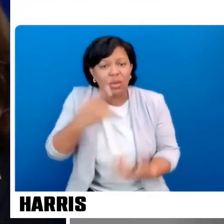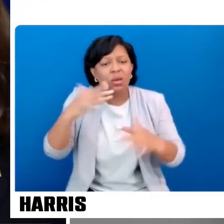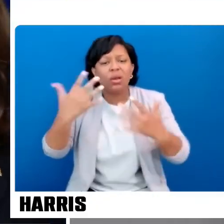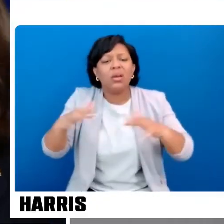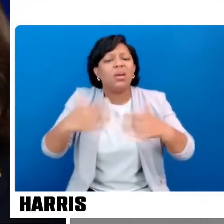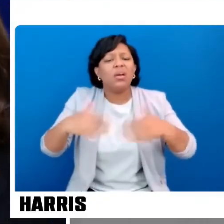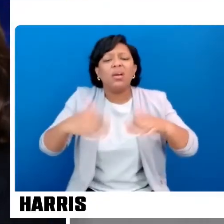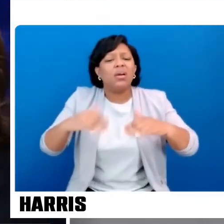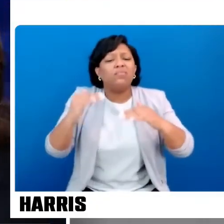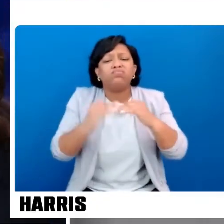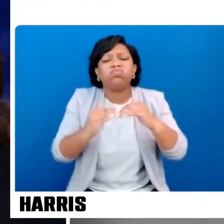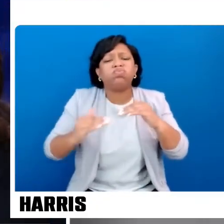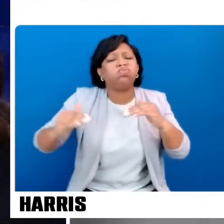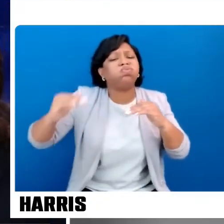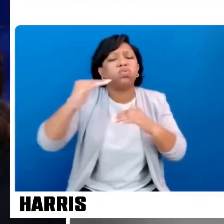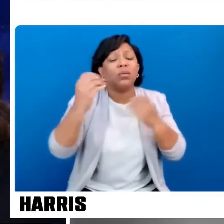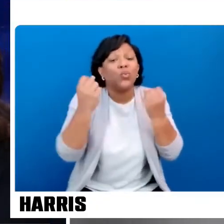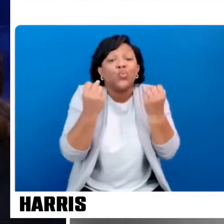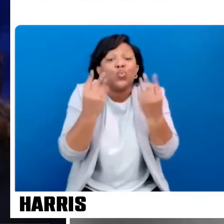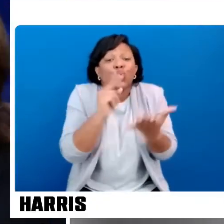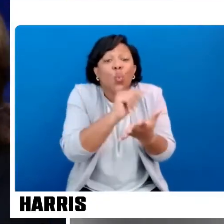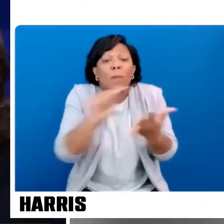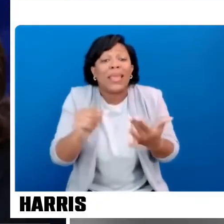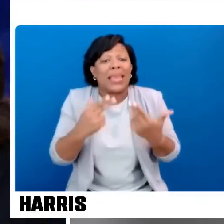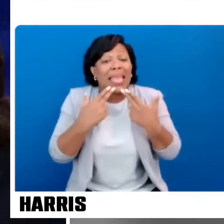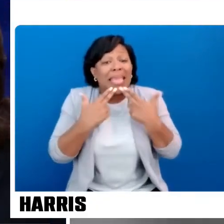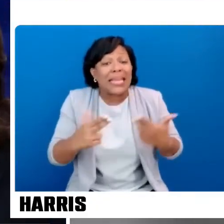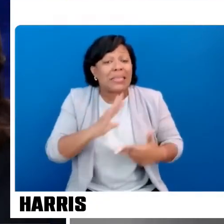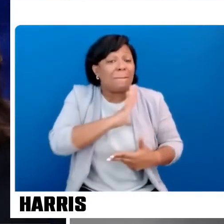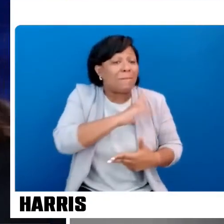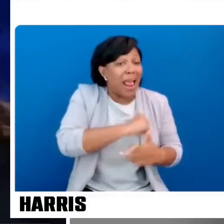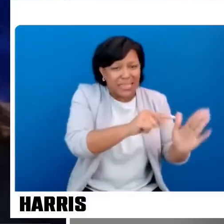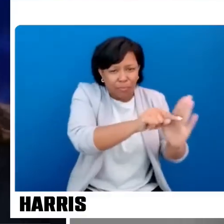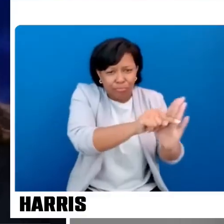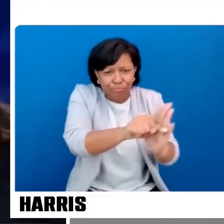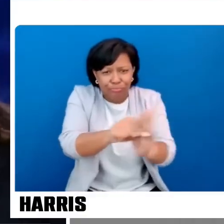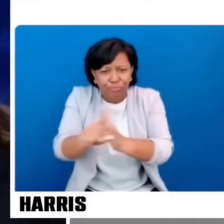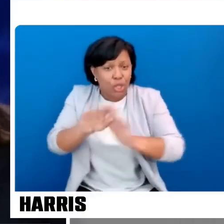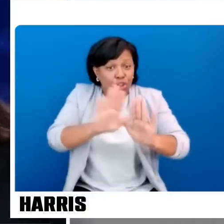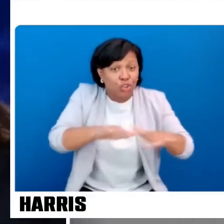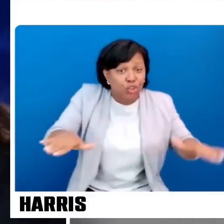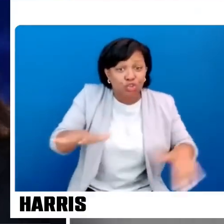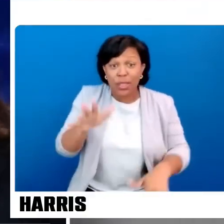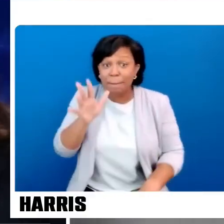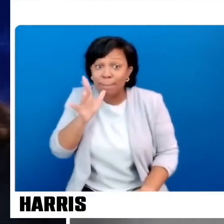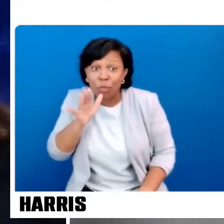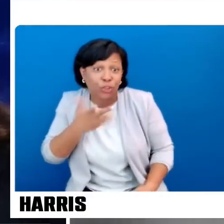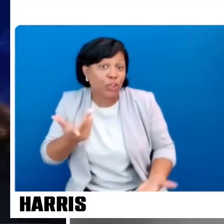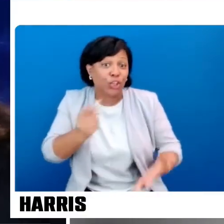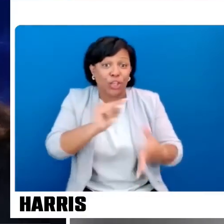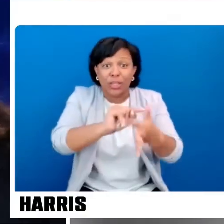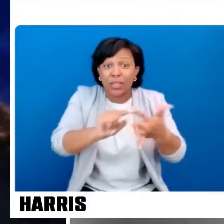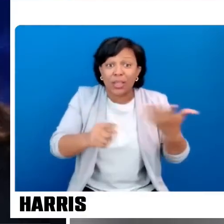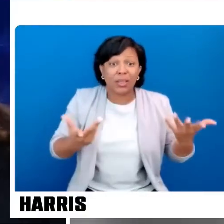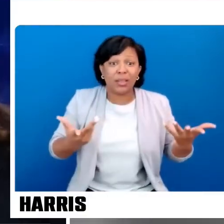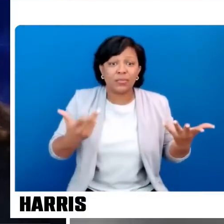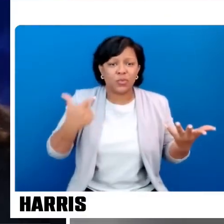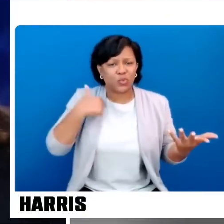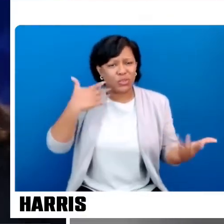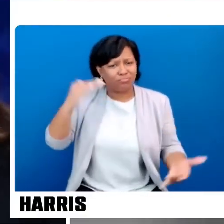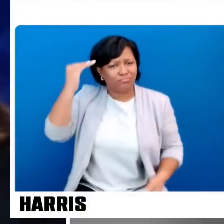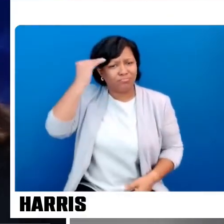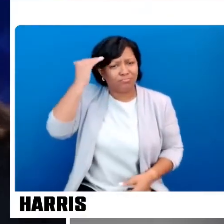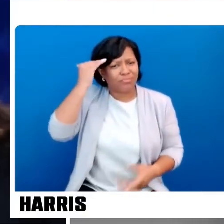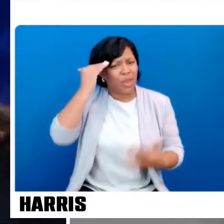killed. Children, mothers. What we know is that this war must end. It